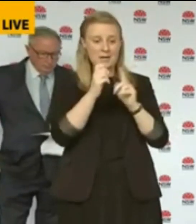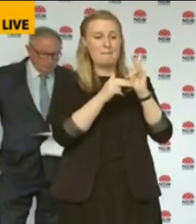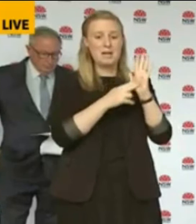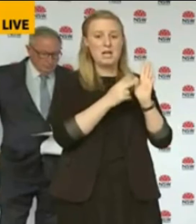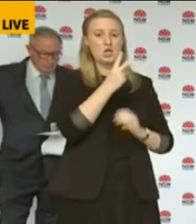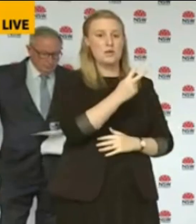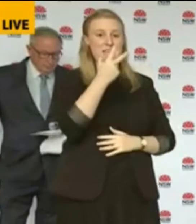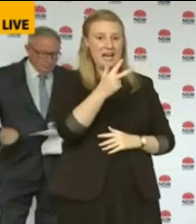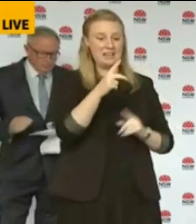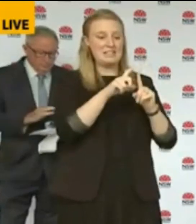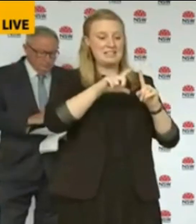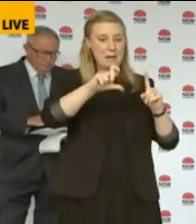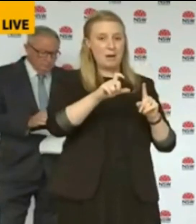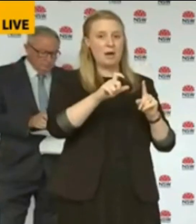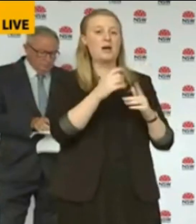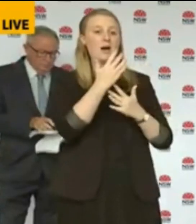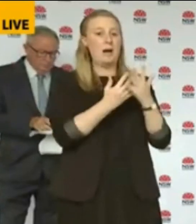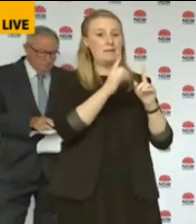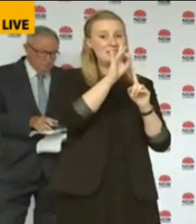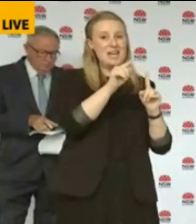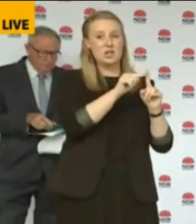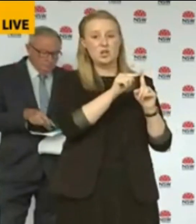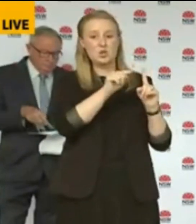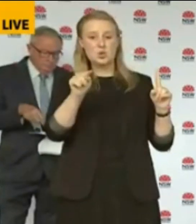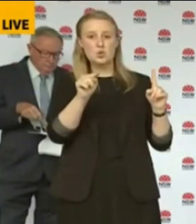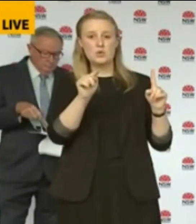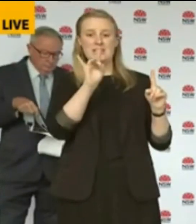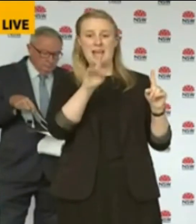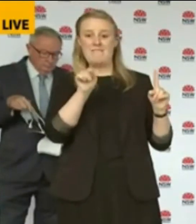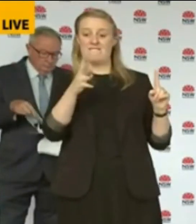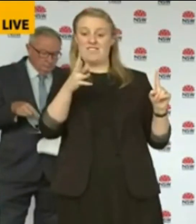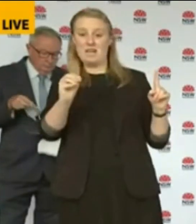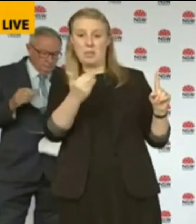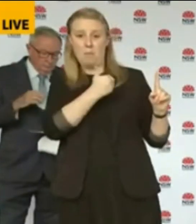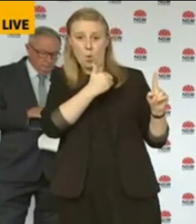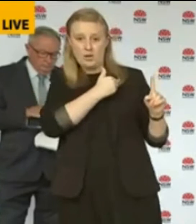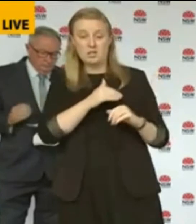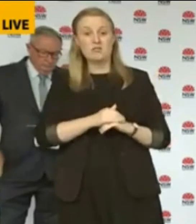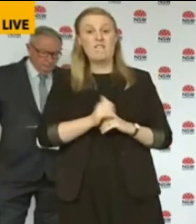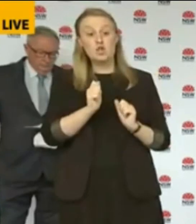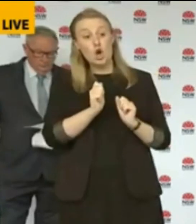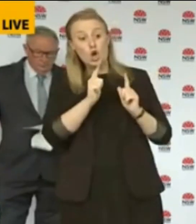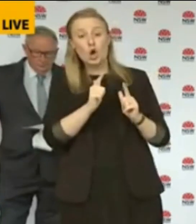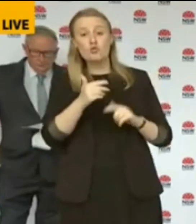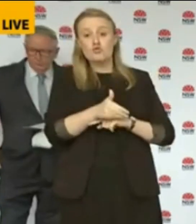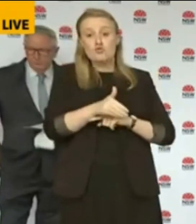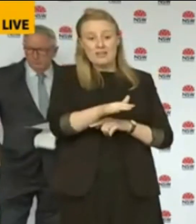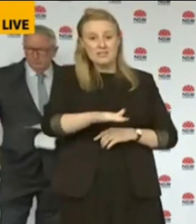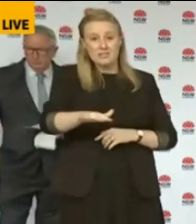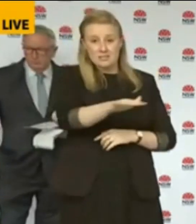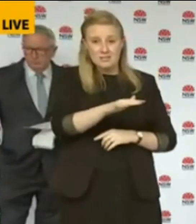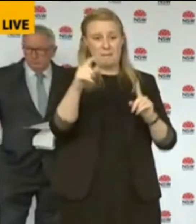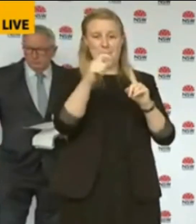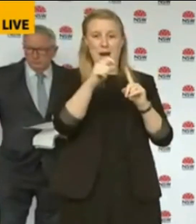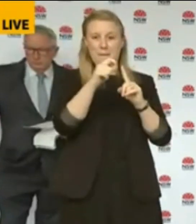28th of December from 10:20 to 10:50 a.m. A cricket match at the Ollie Webb Cricket